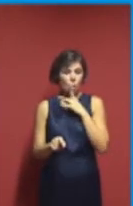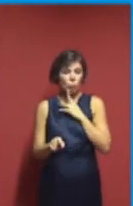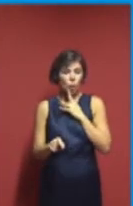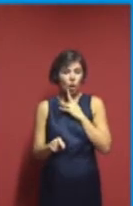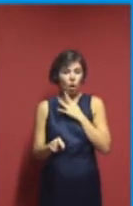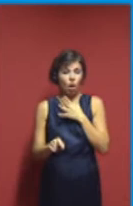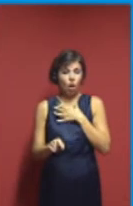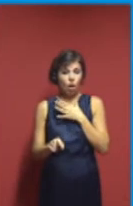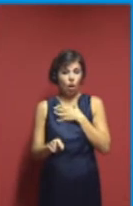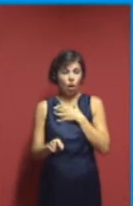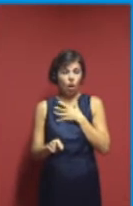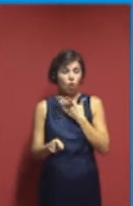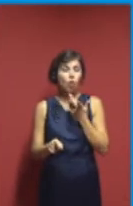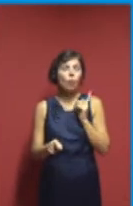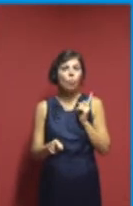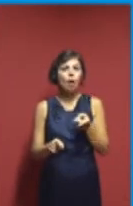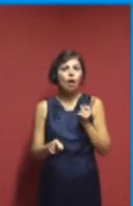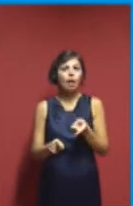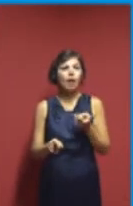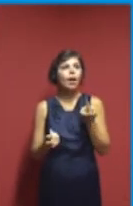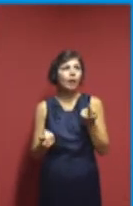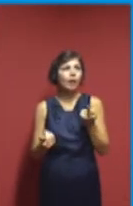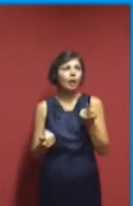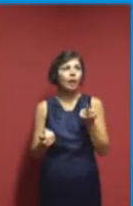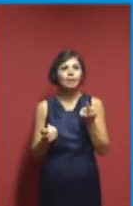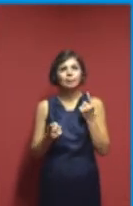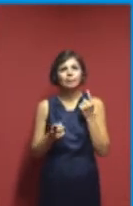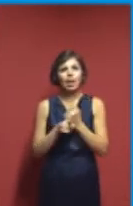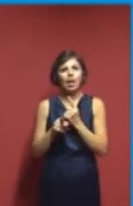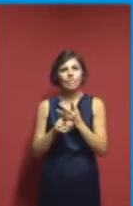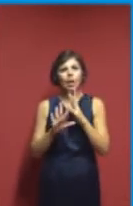itself, because we're not bacteria. We have to